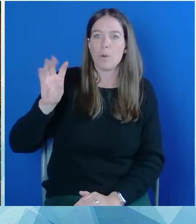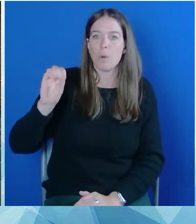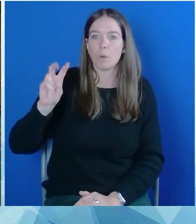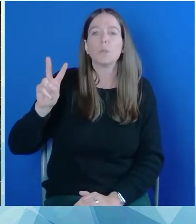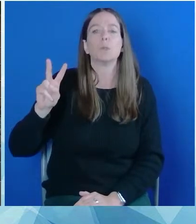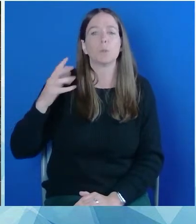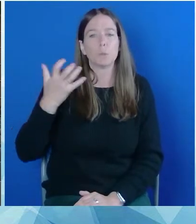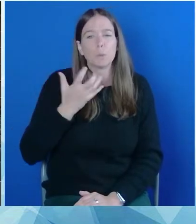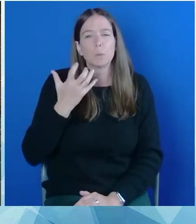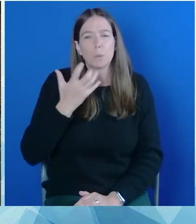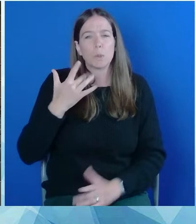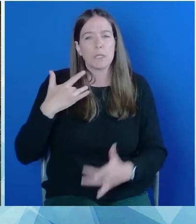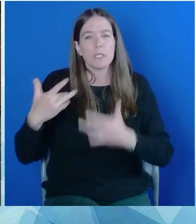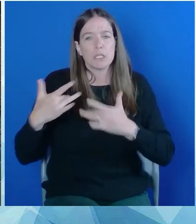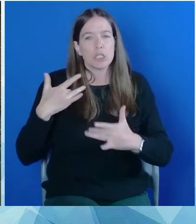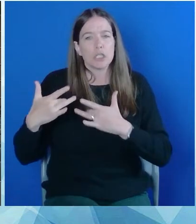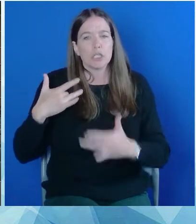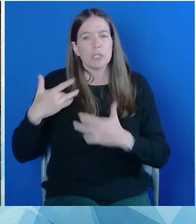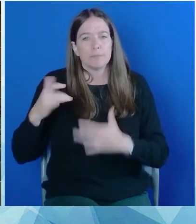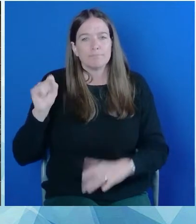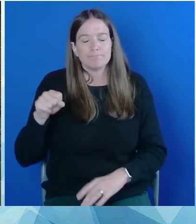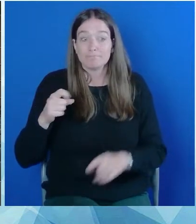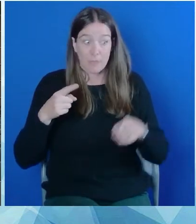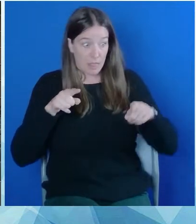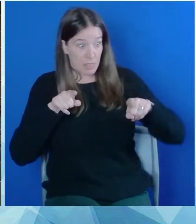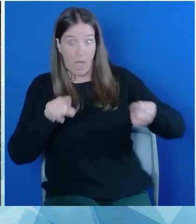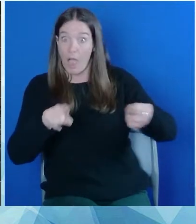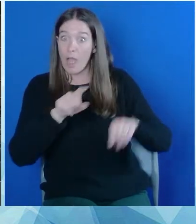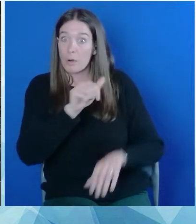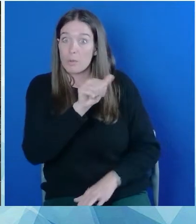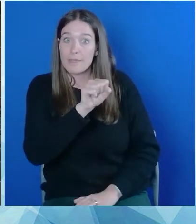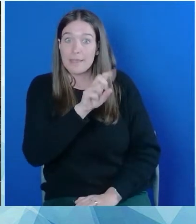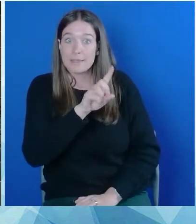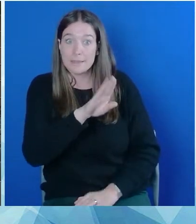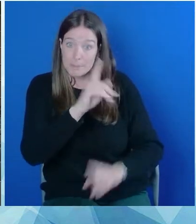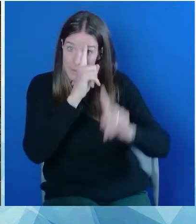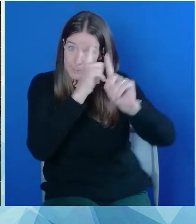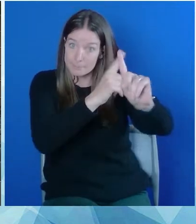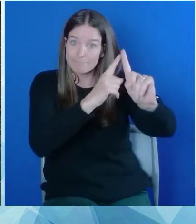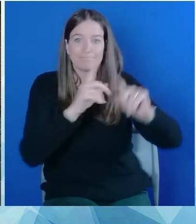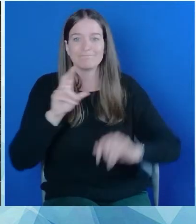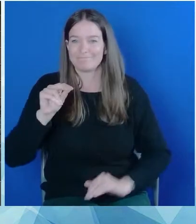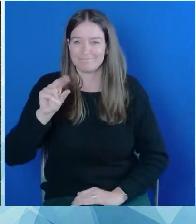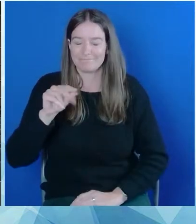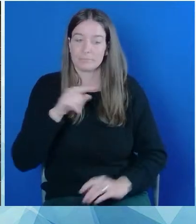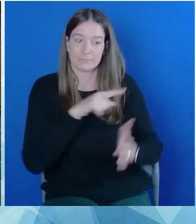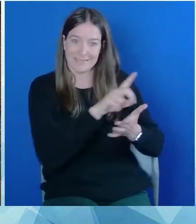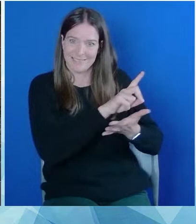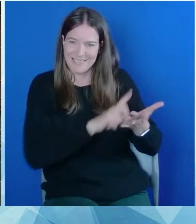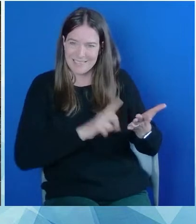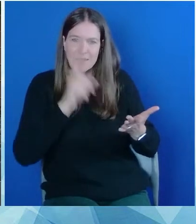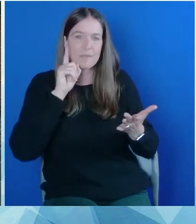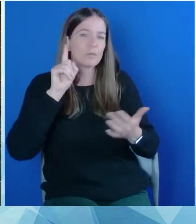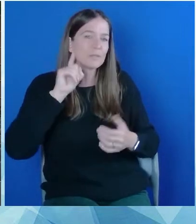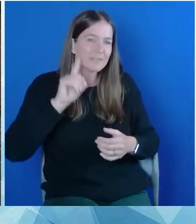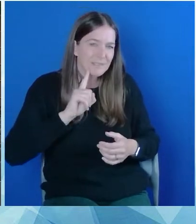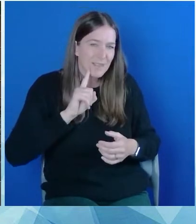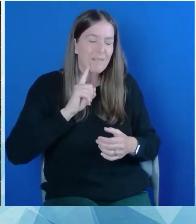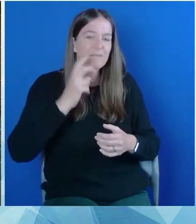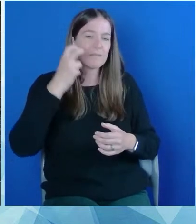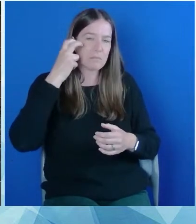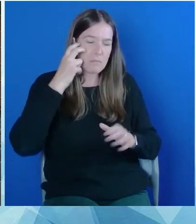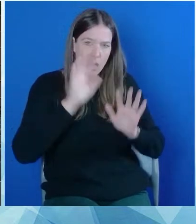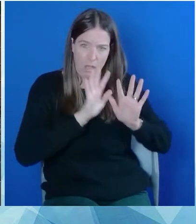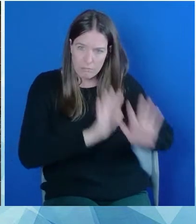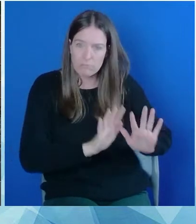not in alignment with ASDB at all. ASDB is designed to be a school for the deaf and blind. It is supposed to be an environment that is